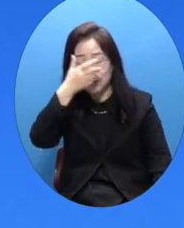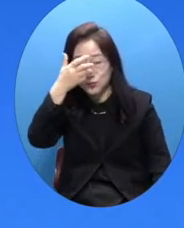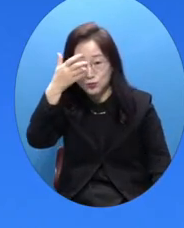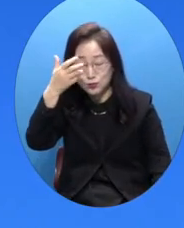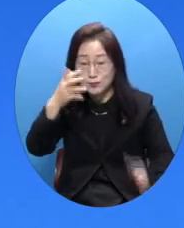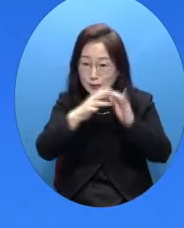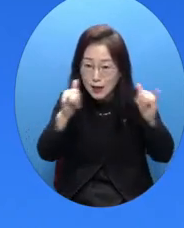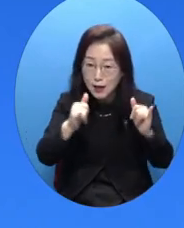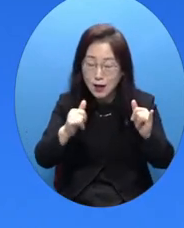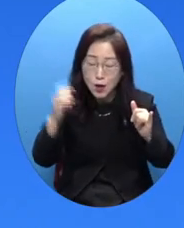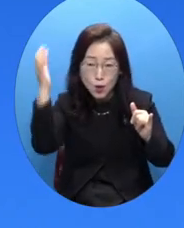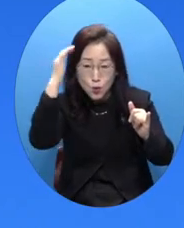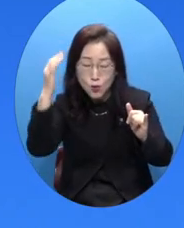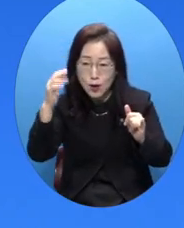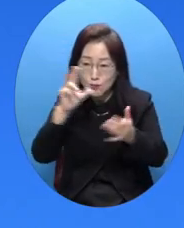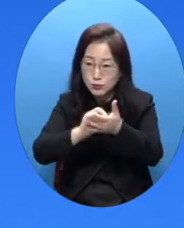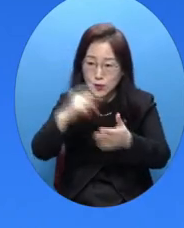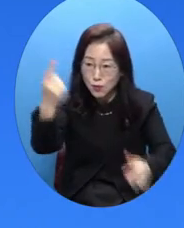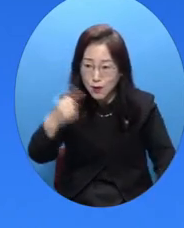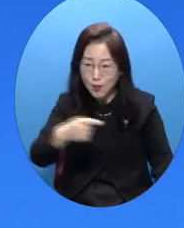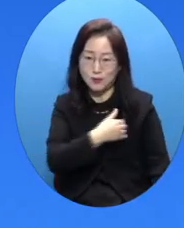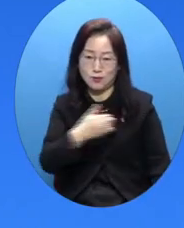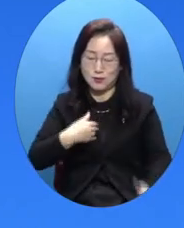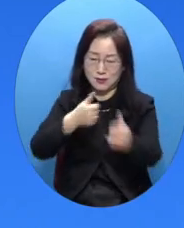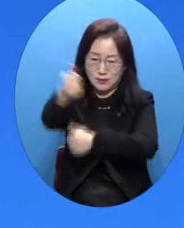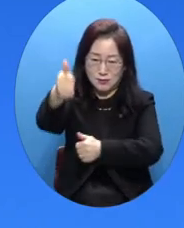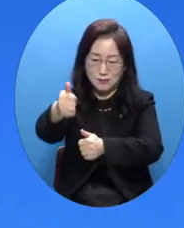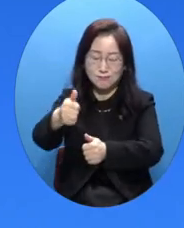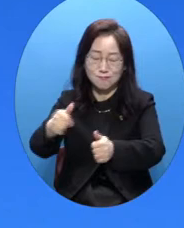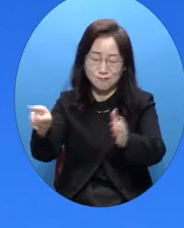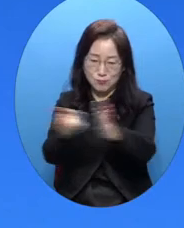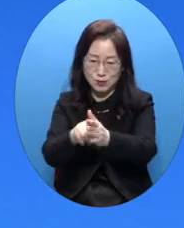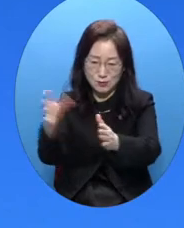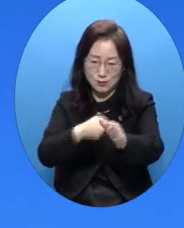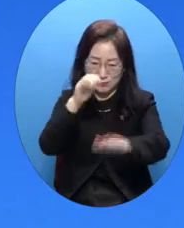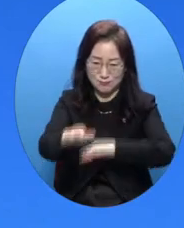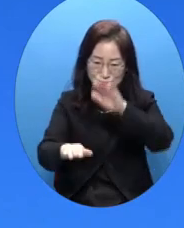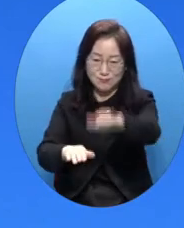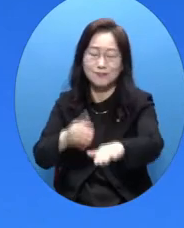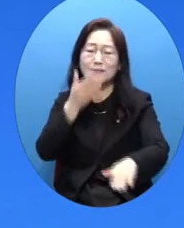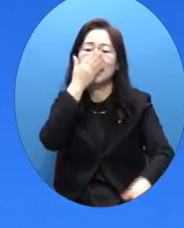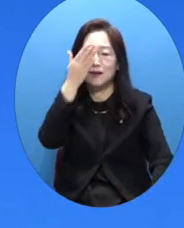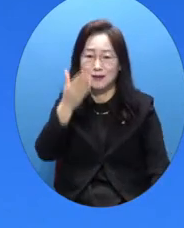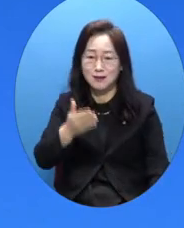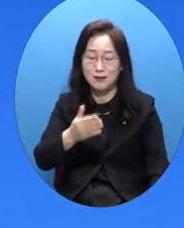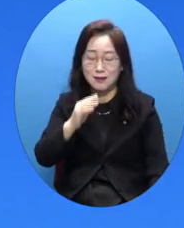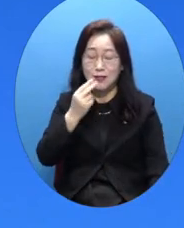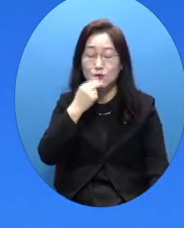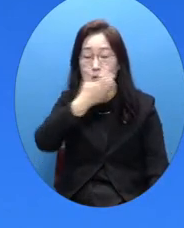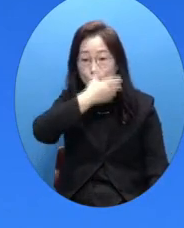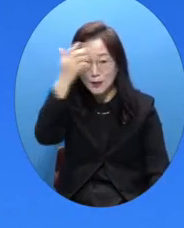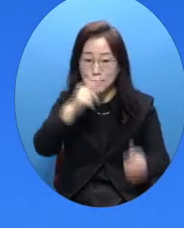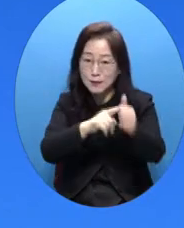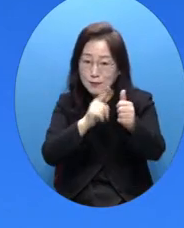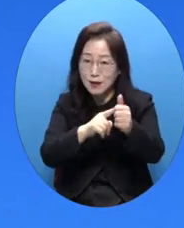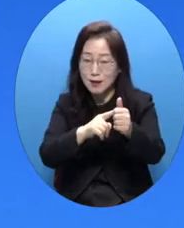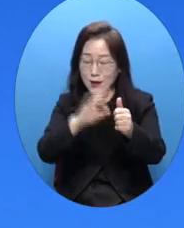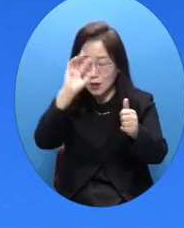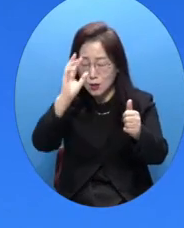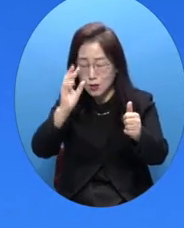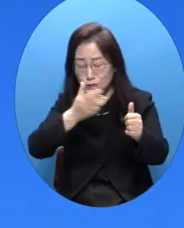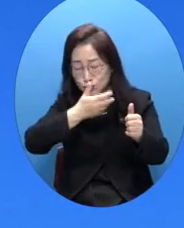receive this dream will come true you can surely overcome we can March it forward Joseph had a